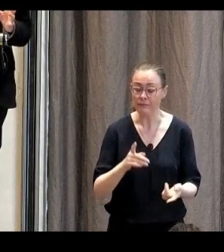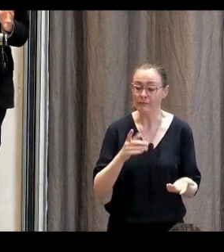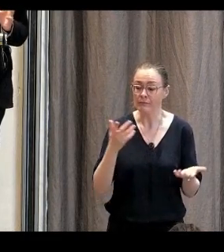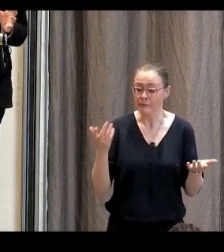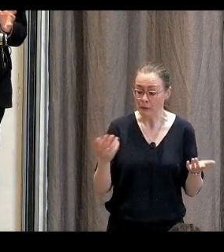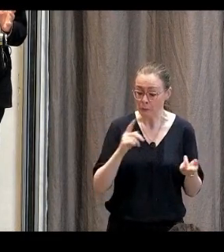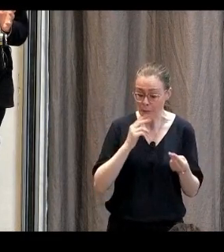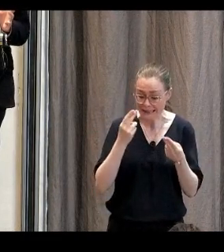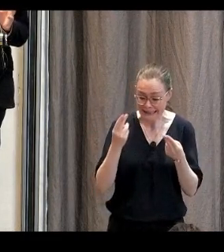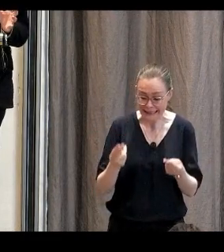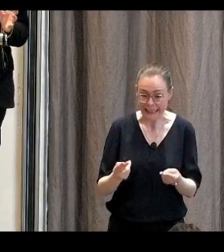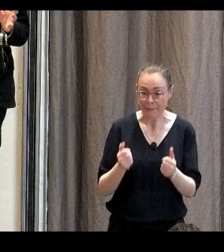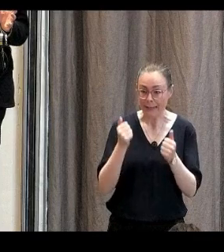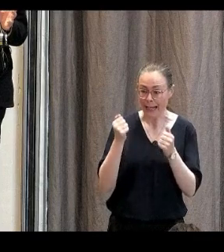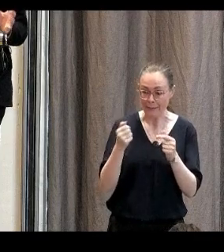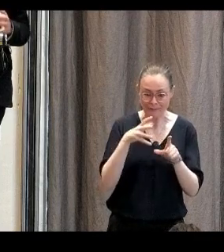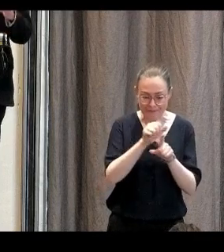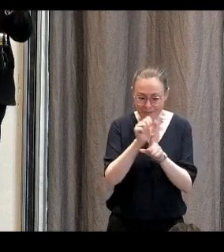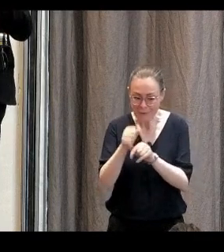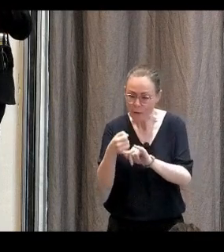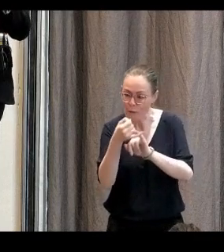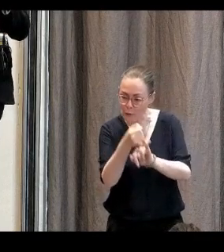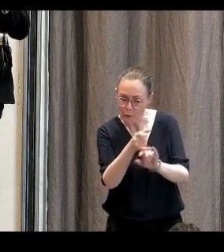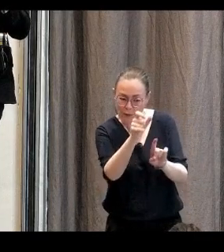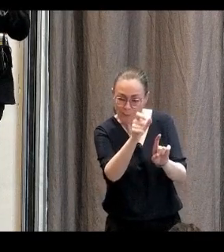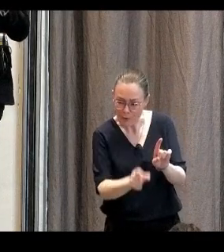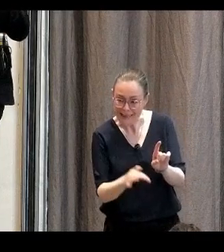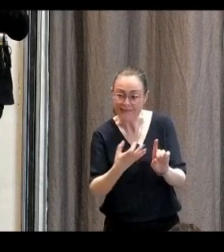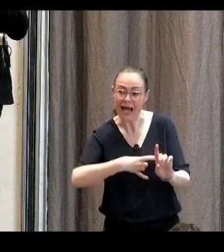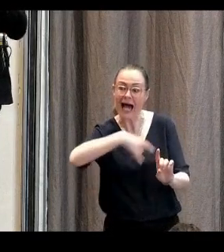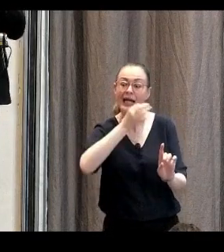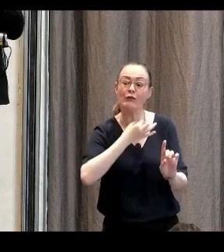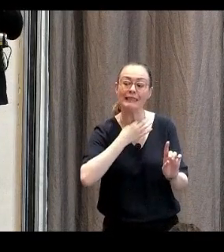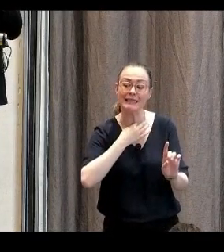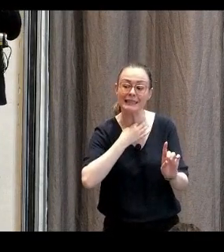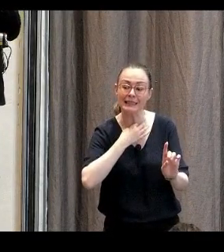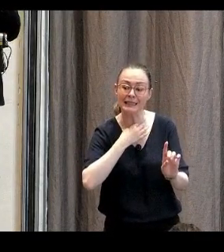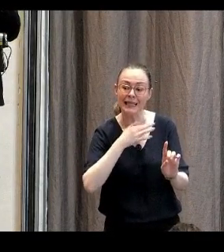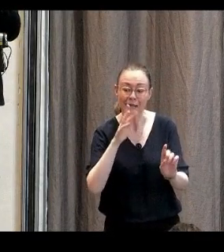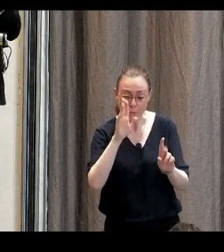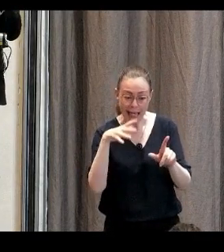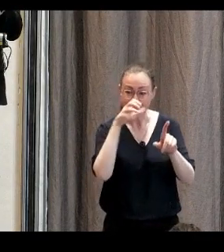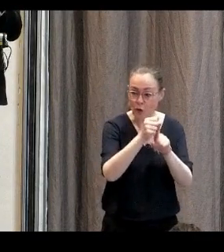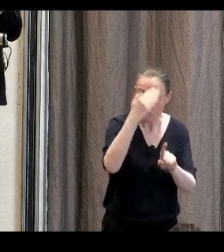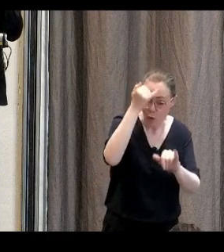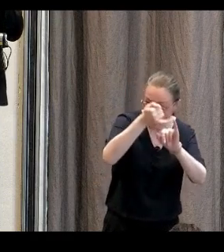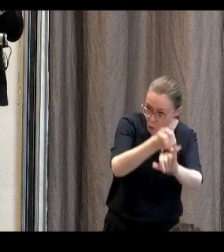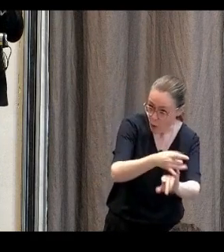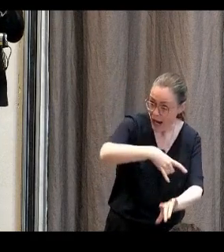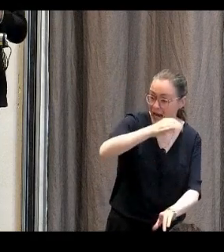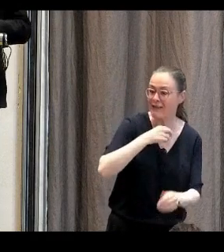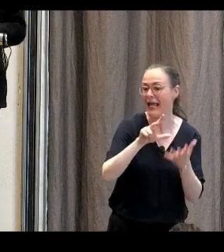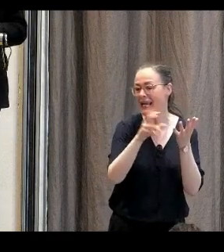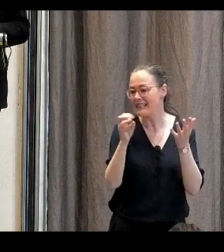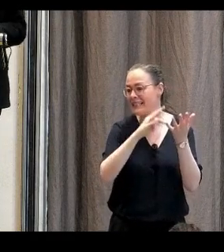Clearly, we need to be able to identify those people that have got the really high risk of seizures now, because if we can identify those people that have got an 80